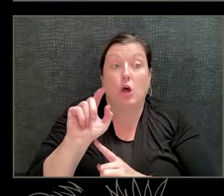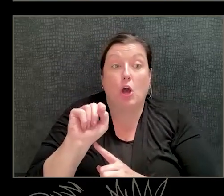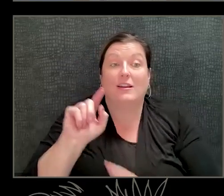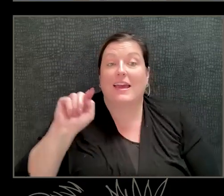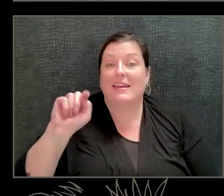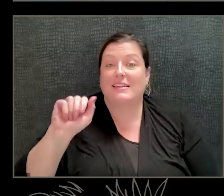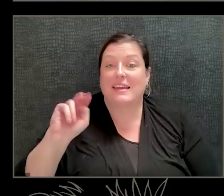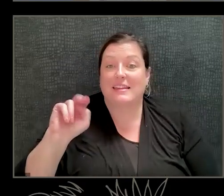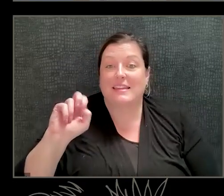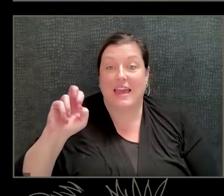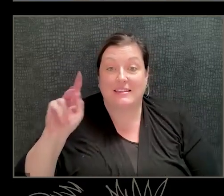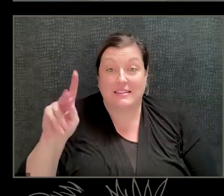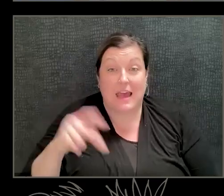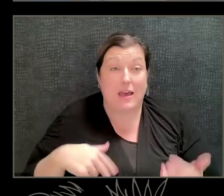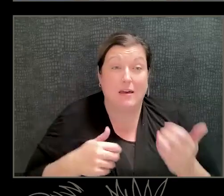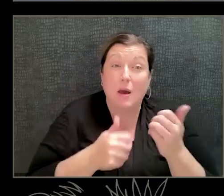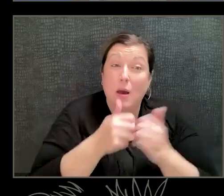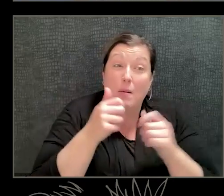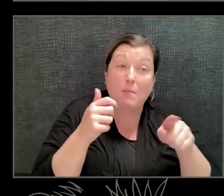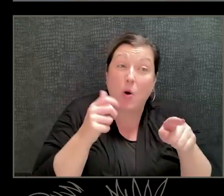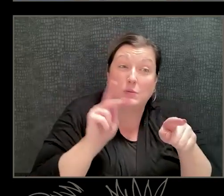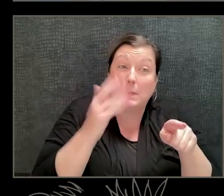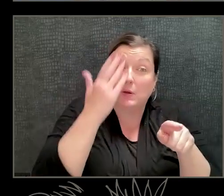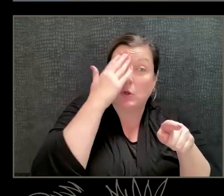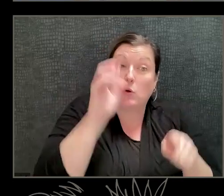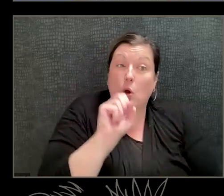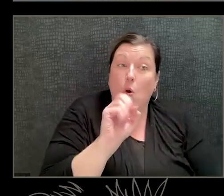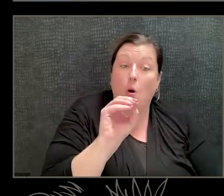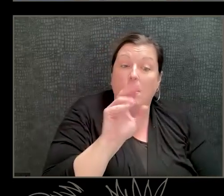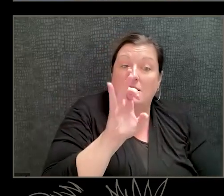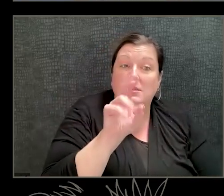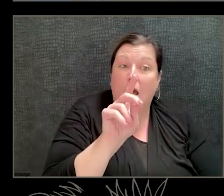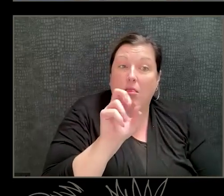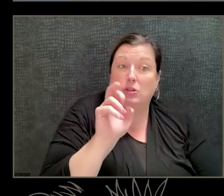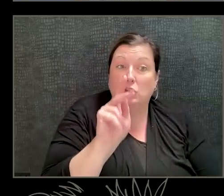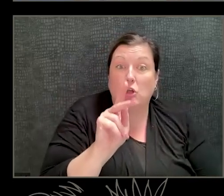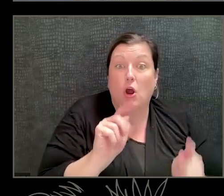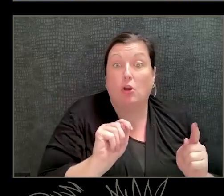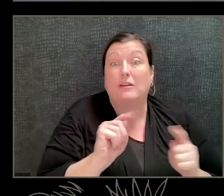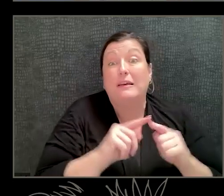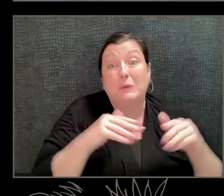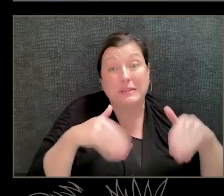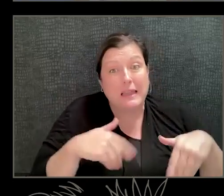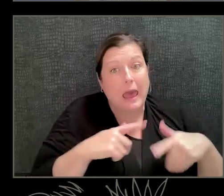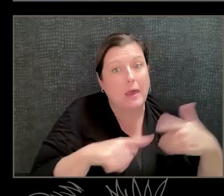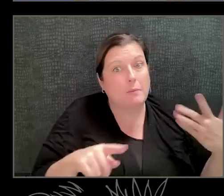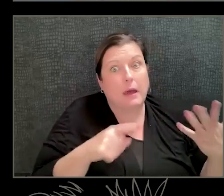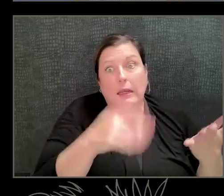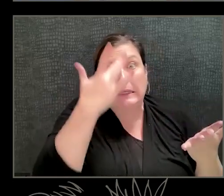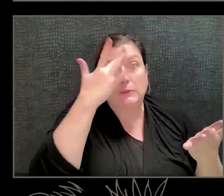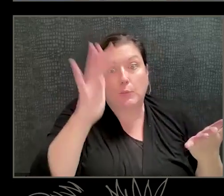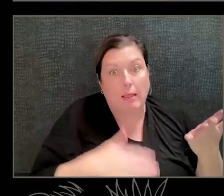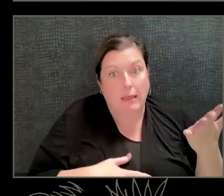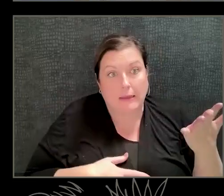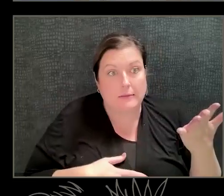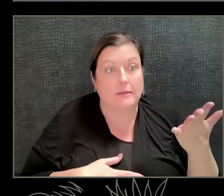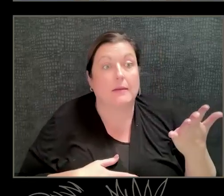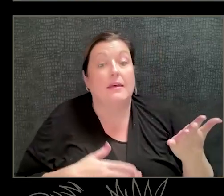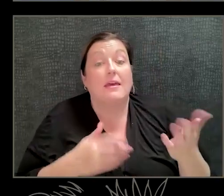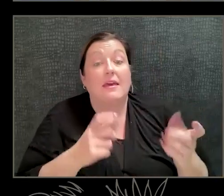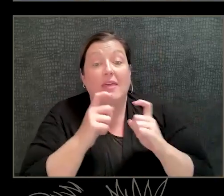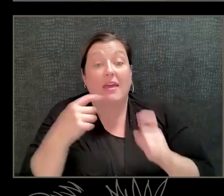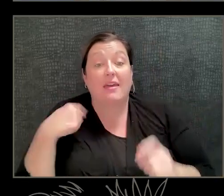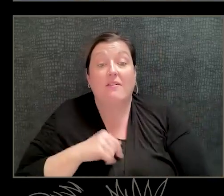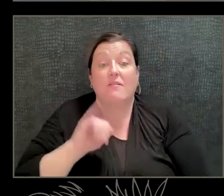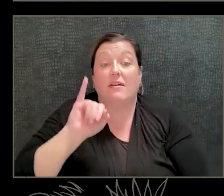first. Ryan has always been a little too late, but he's brilliant. And TanStack Start. These tools give us isomorphic loaders. That's